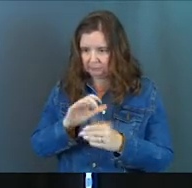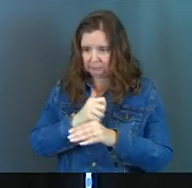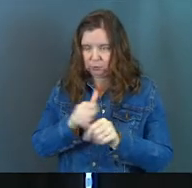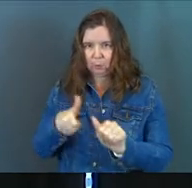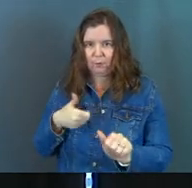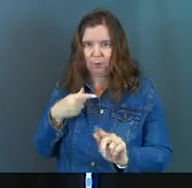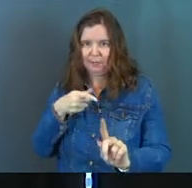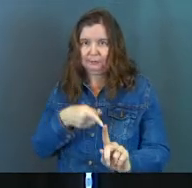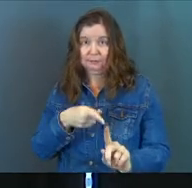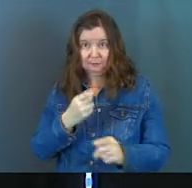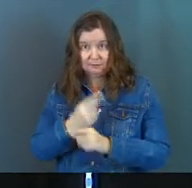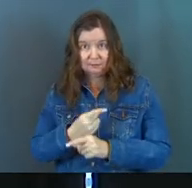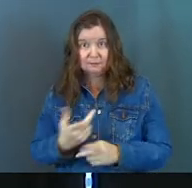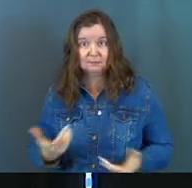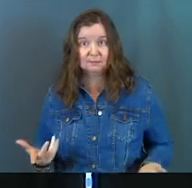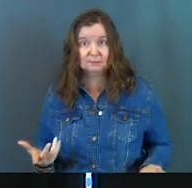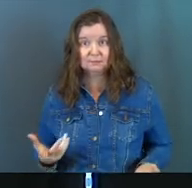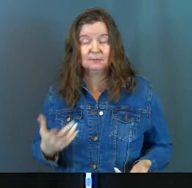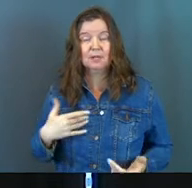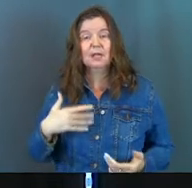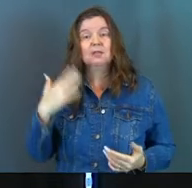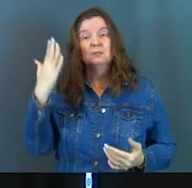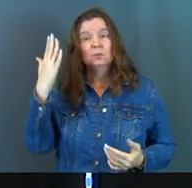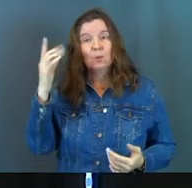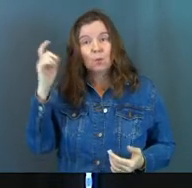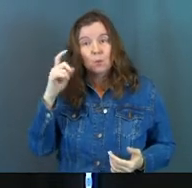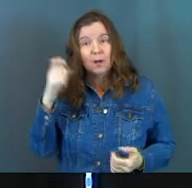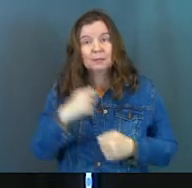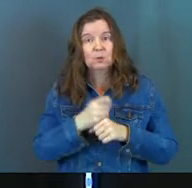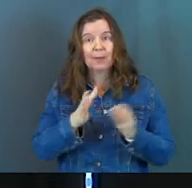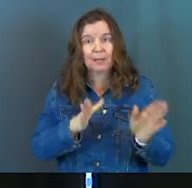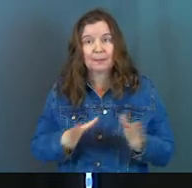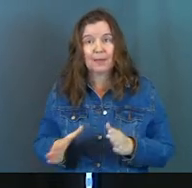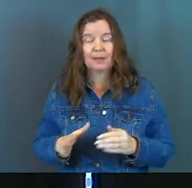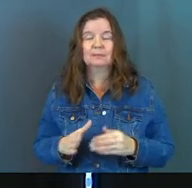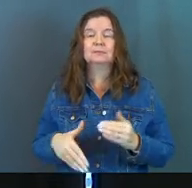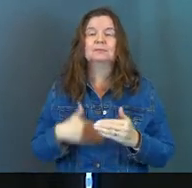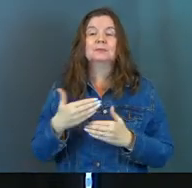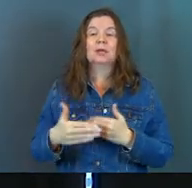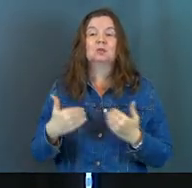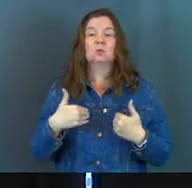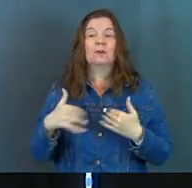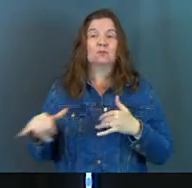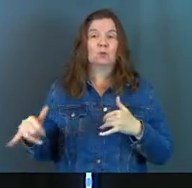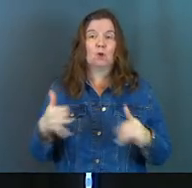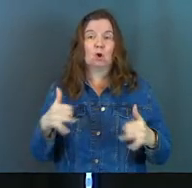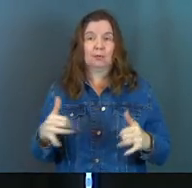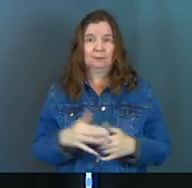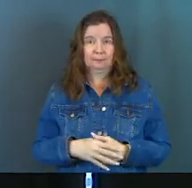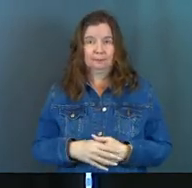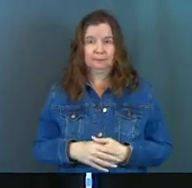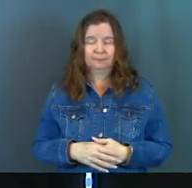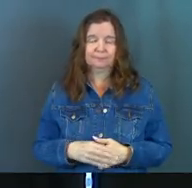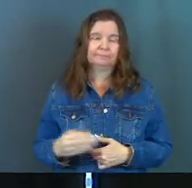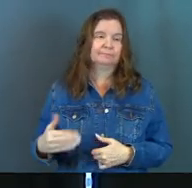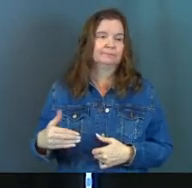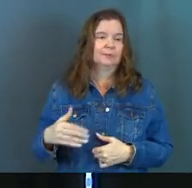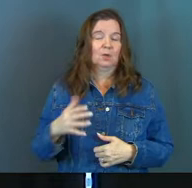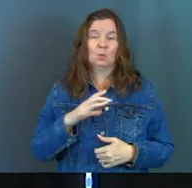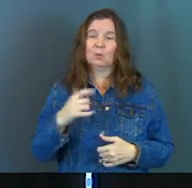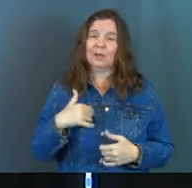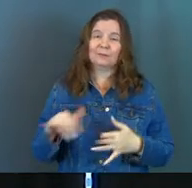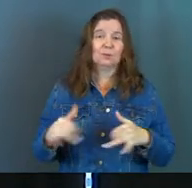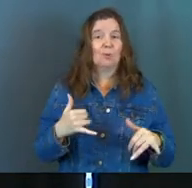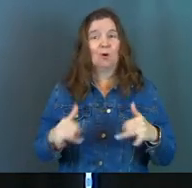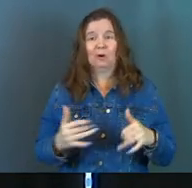to avoid it. Amen? It is wise to make a plan. Next, you got a party. Gosh, Christians, we got